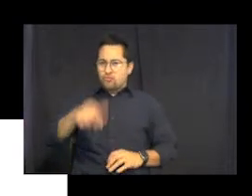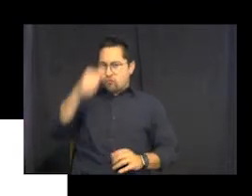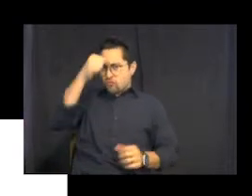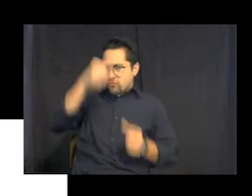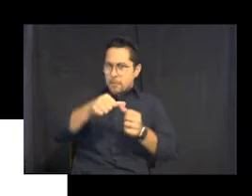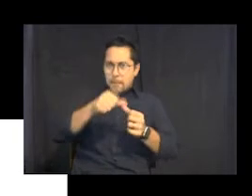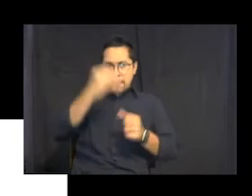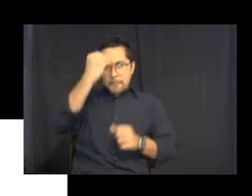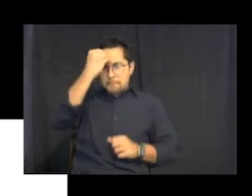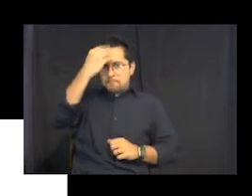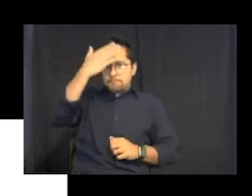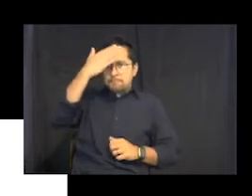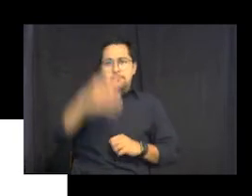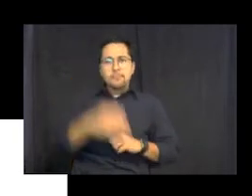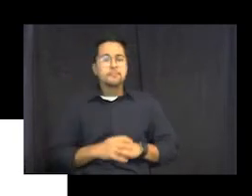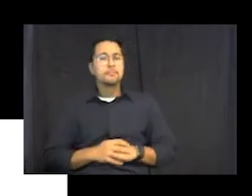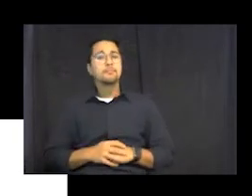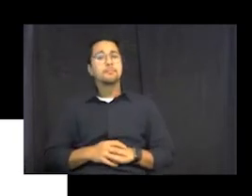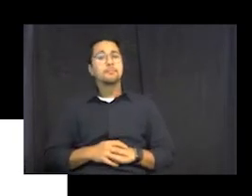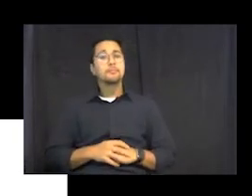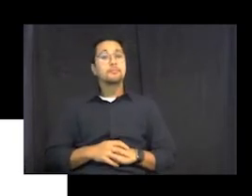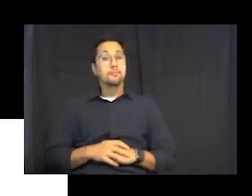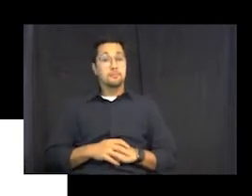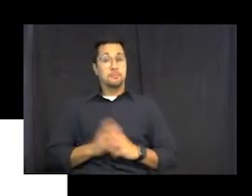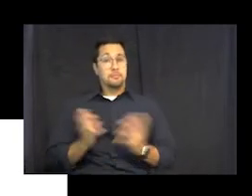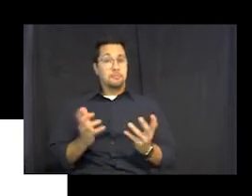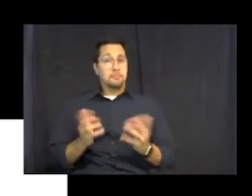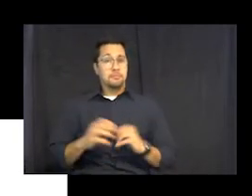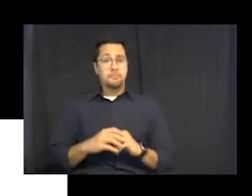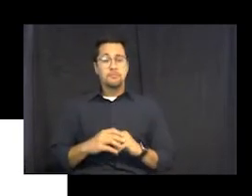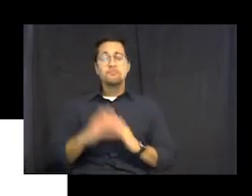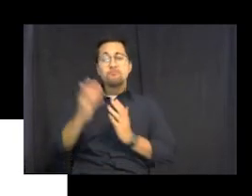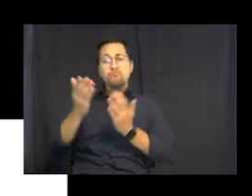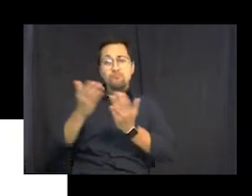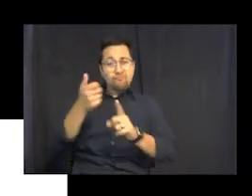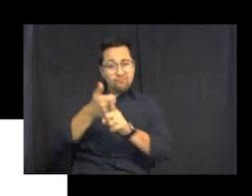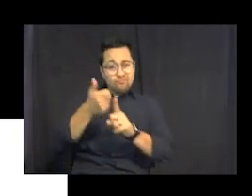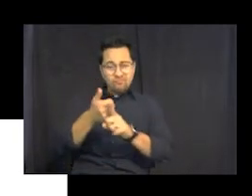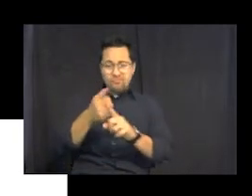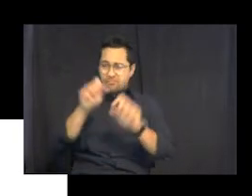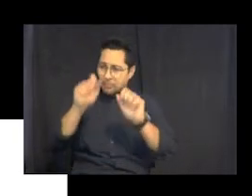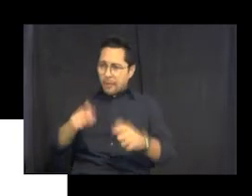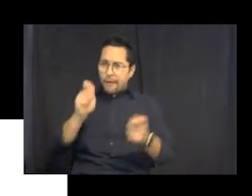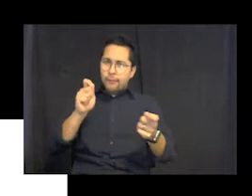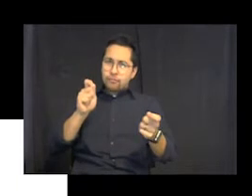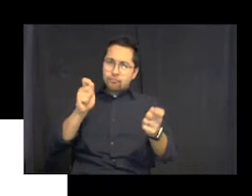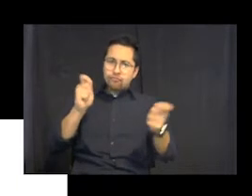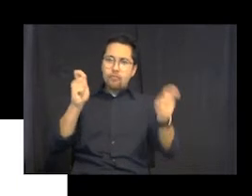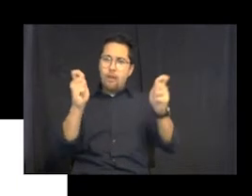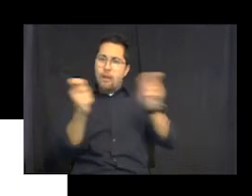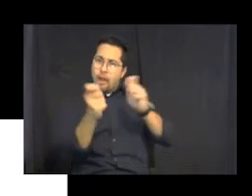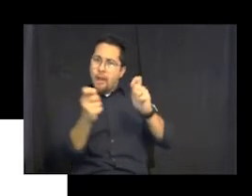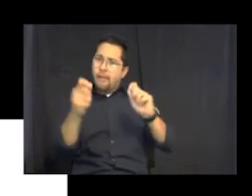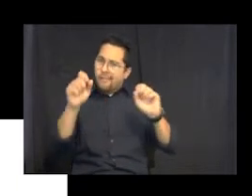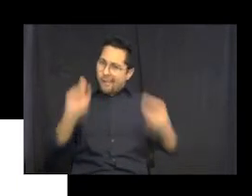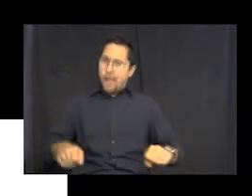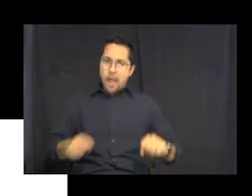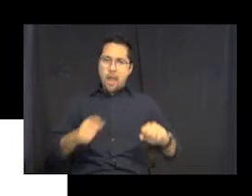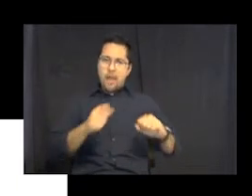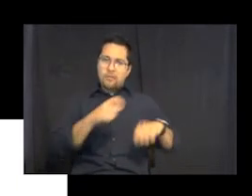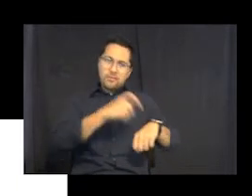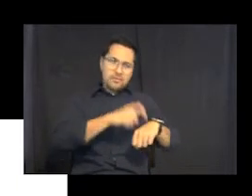remember. And that is that services can change and evolve over